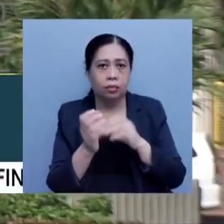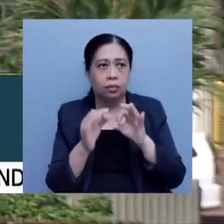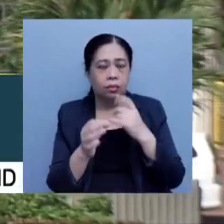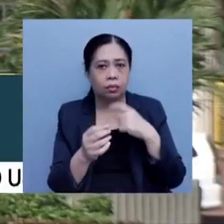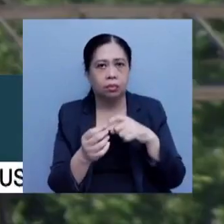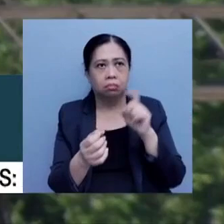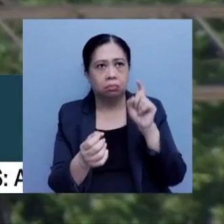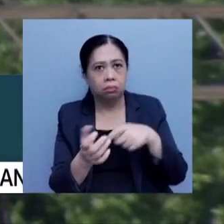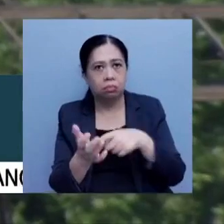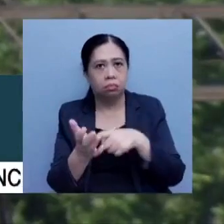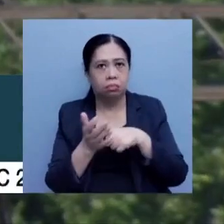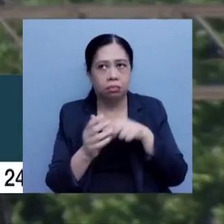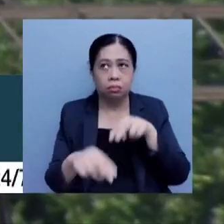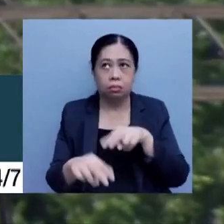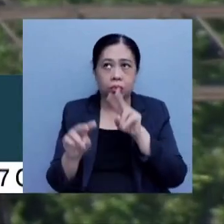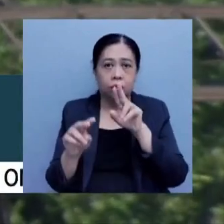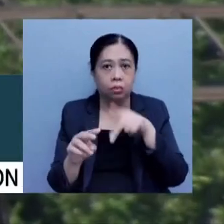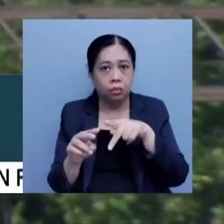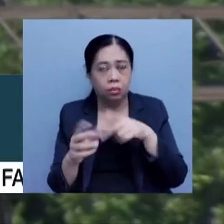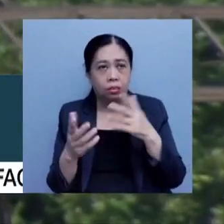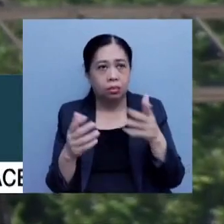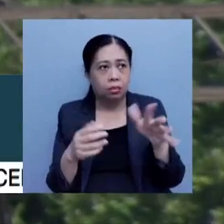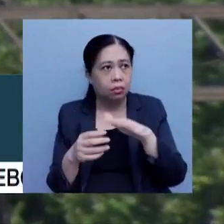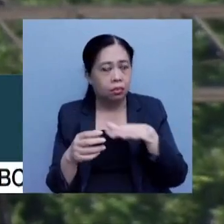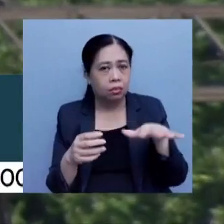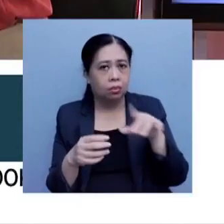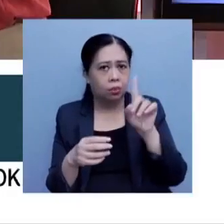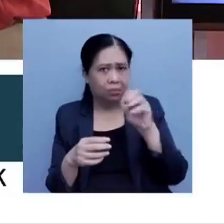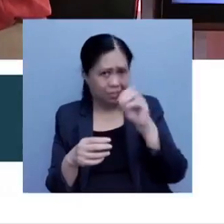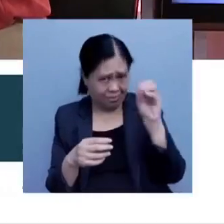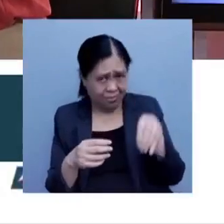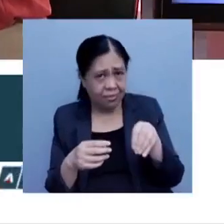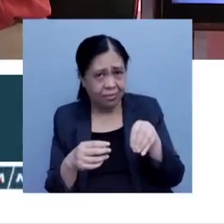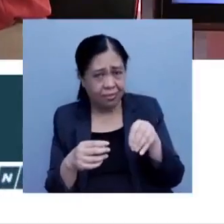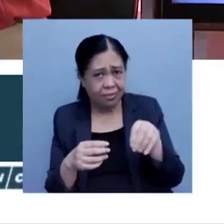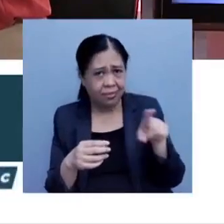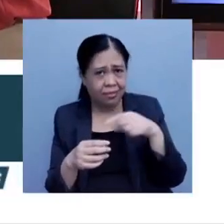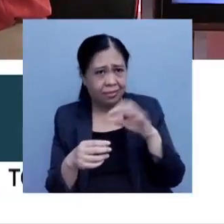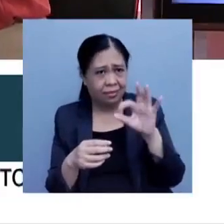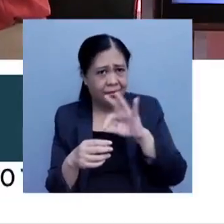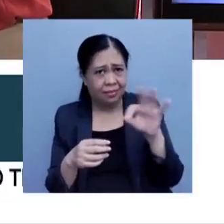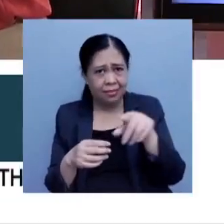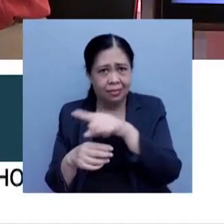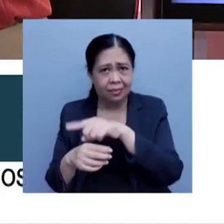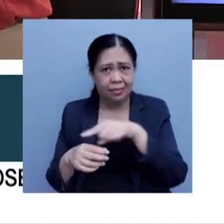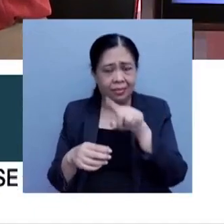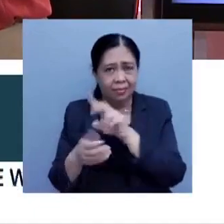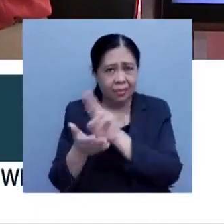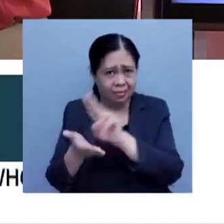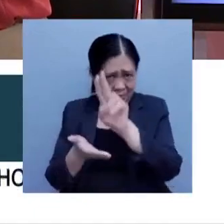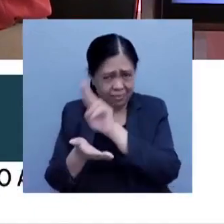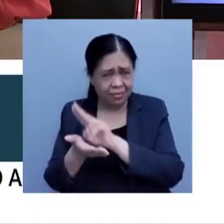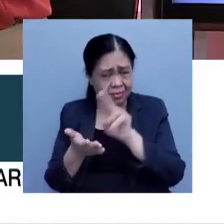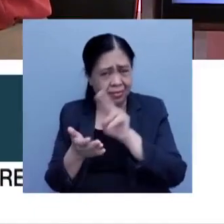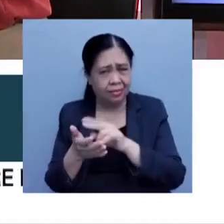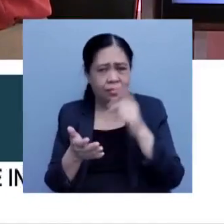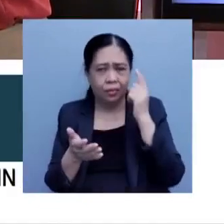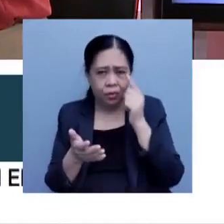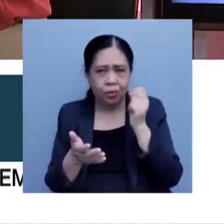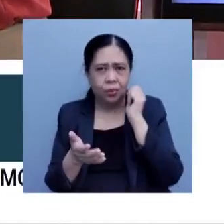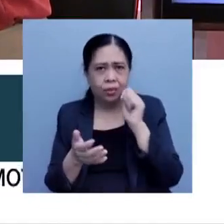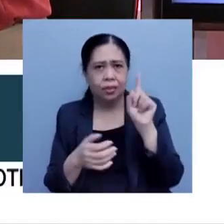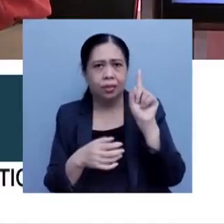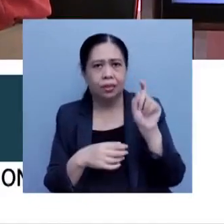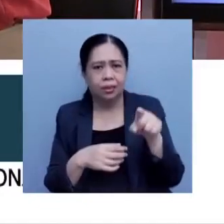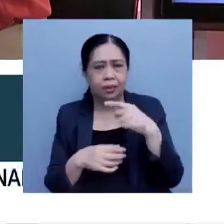think of UP for the less than 1% for the 99% of universities? I have always asked the